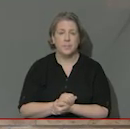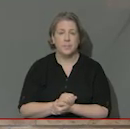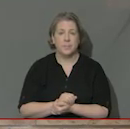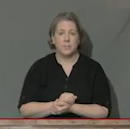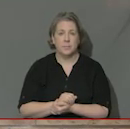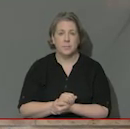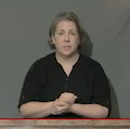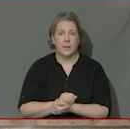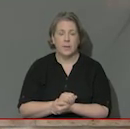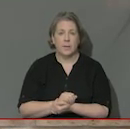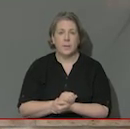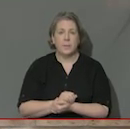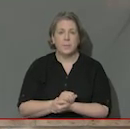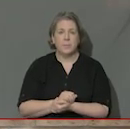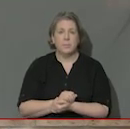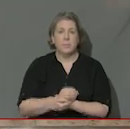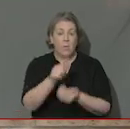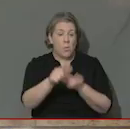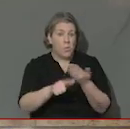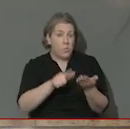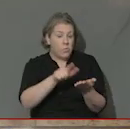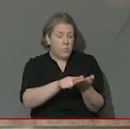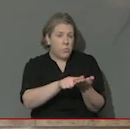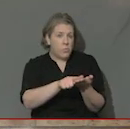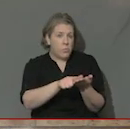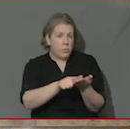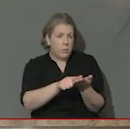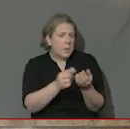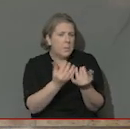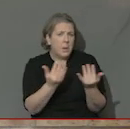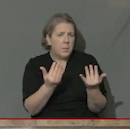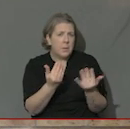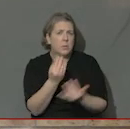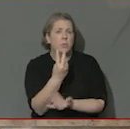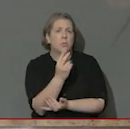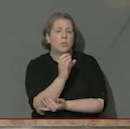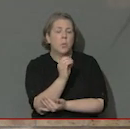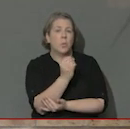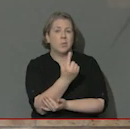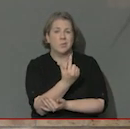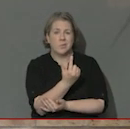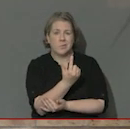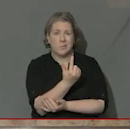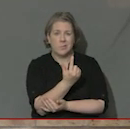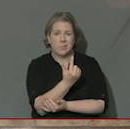461,520. The loan, they gave us the opening balance